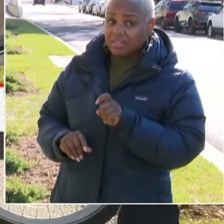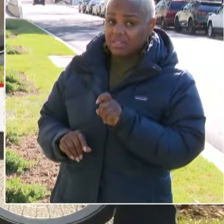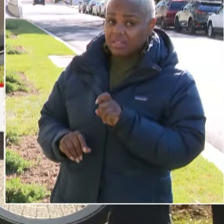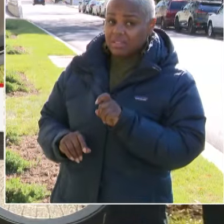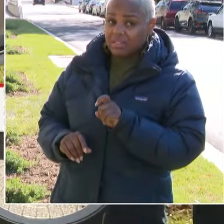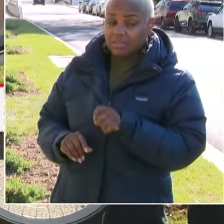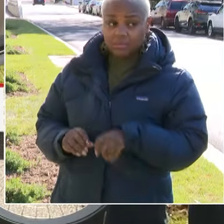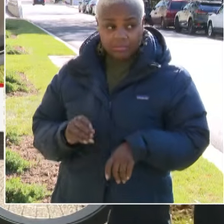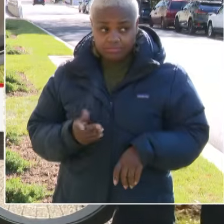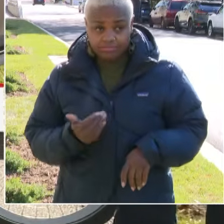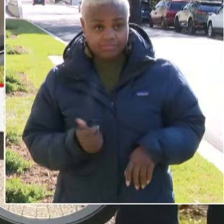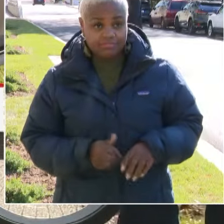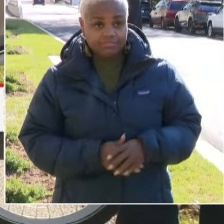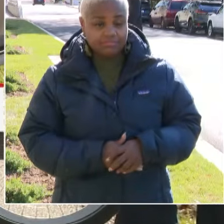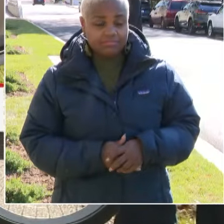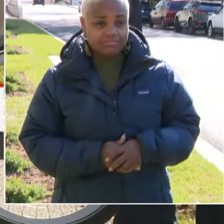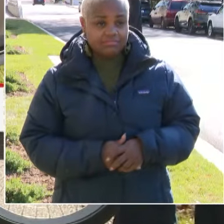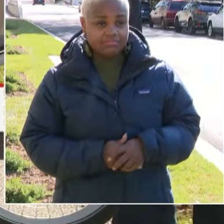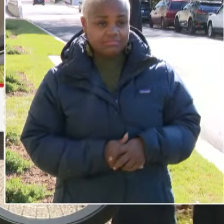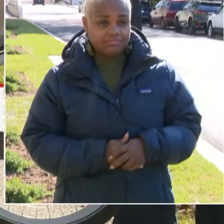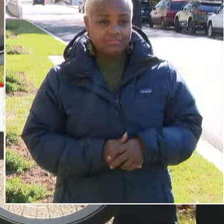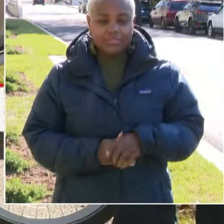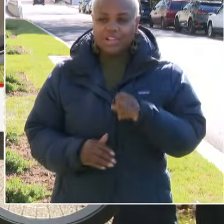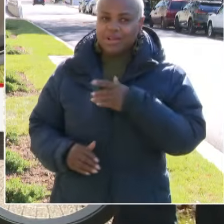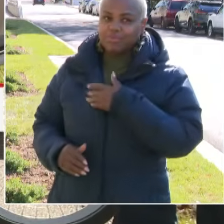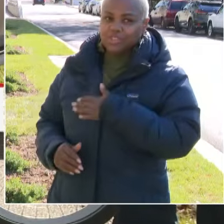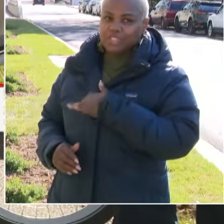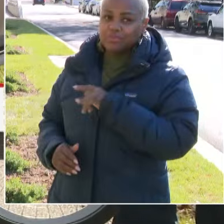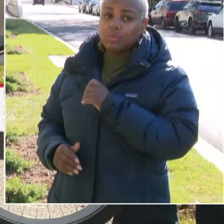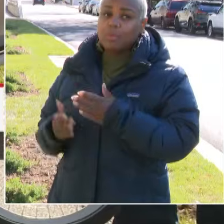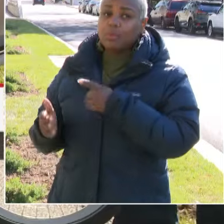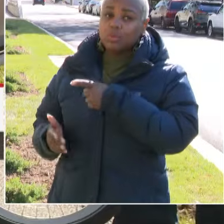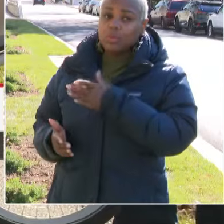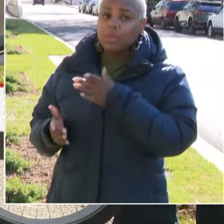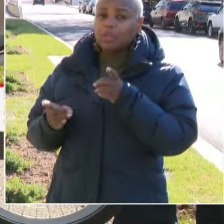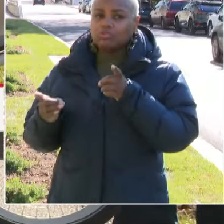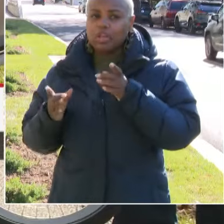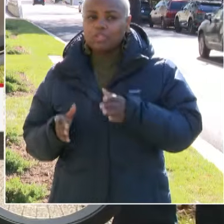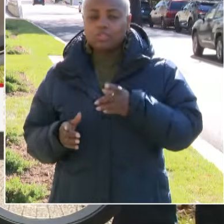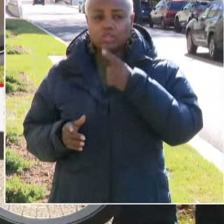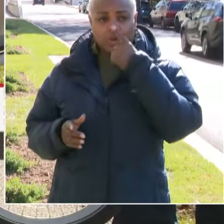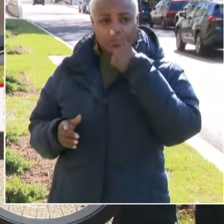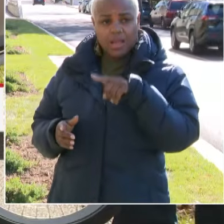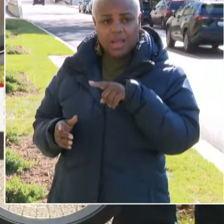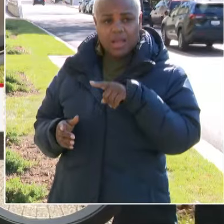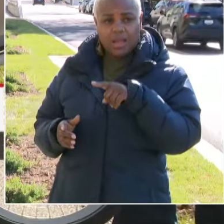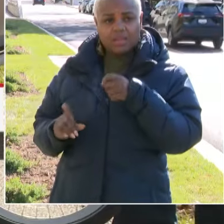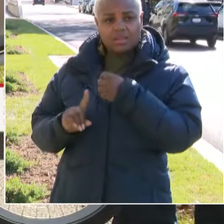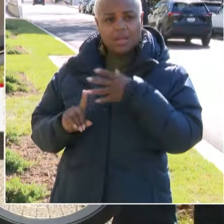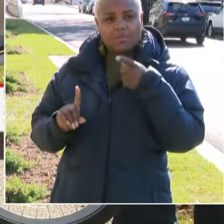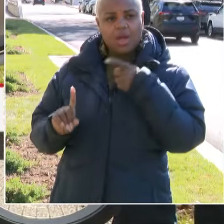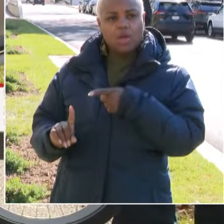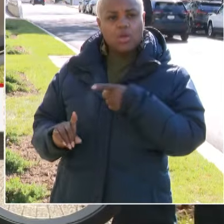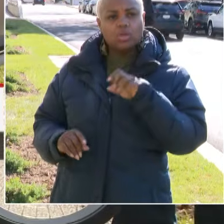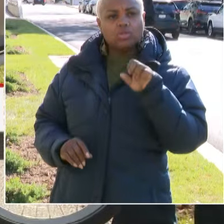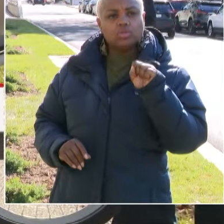appreciate it. So maybe you or maybe the director, could you update us just on streeteries and just if the